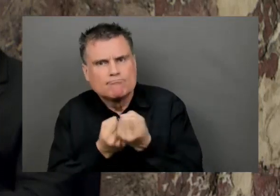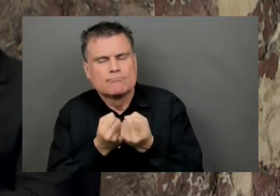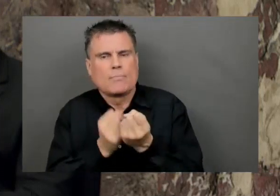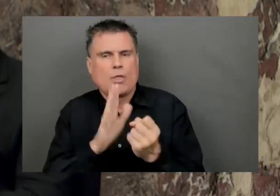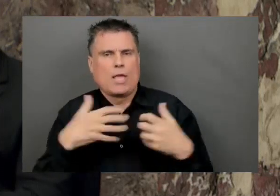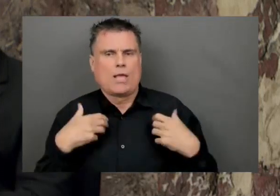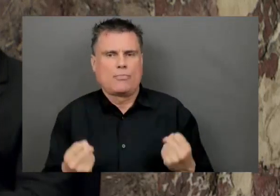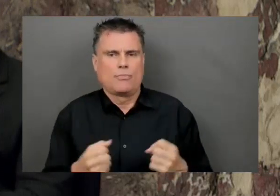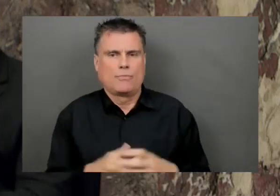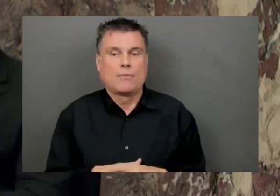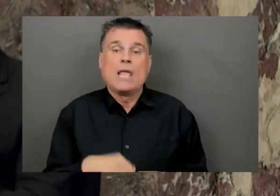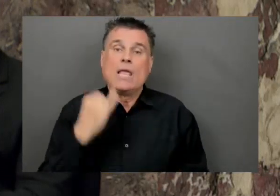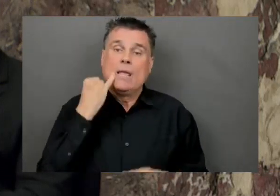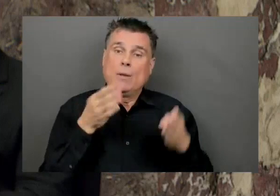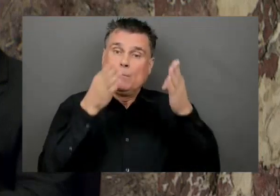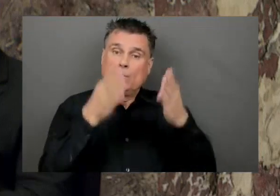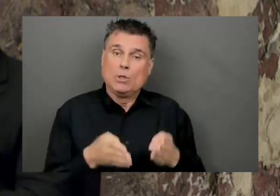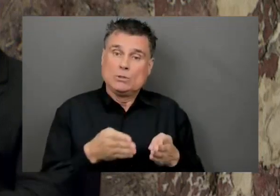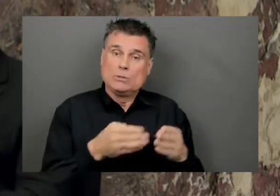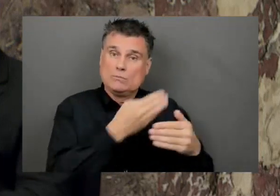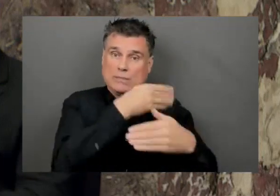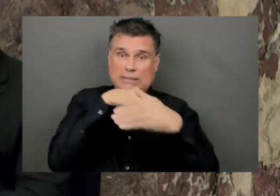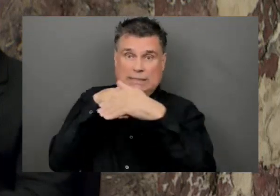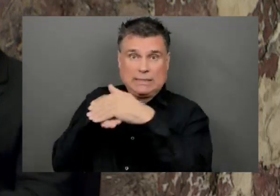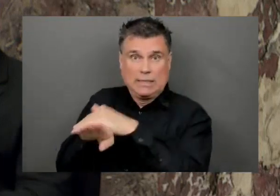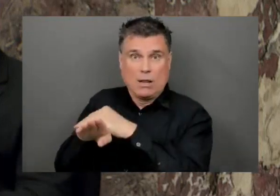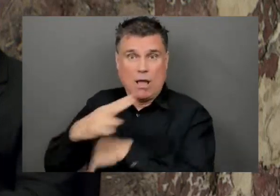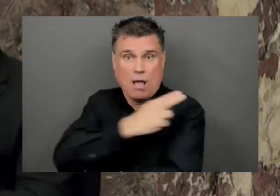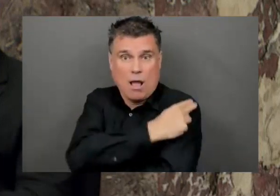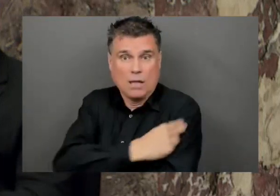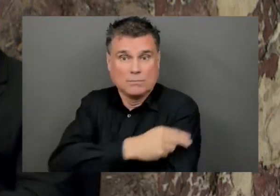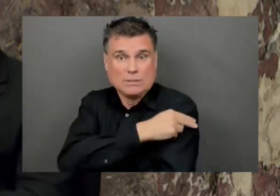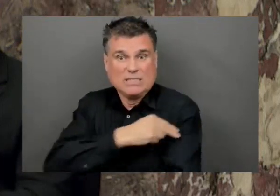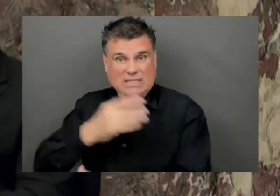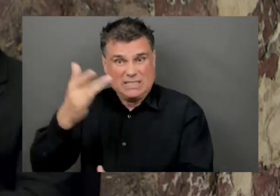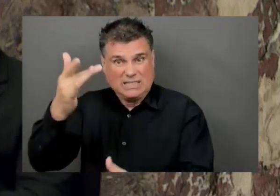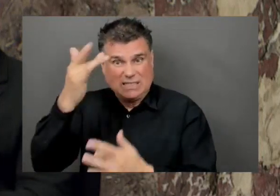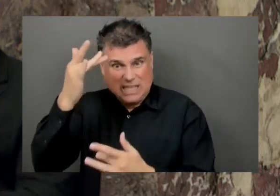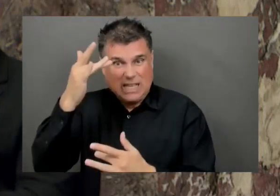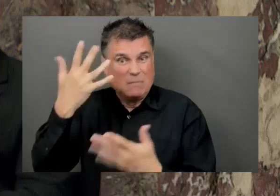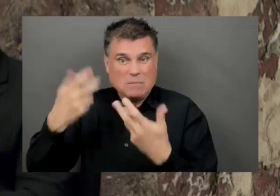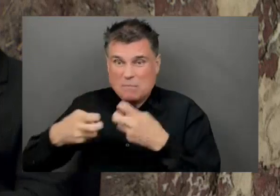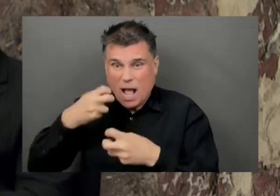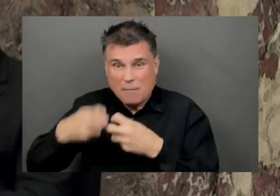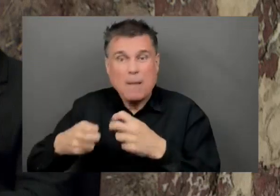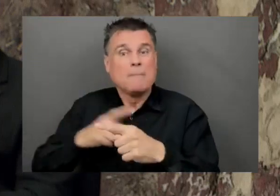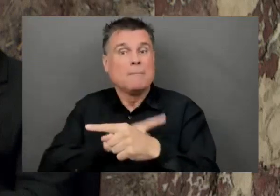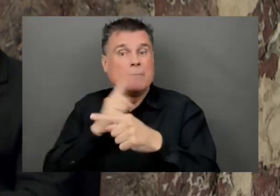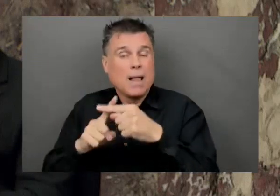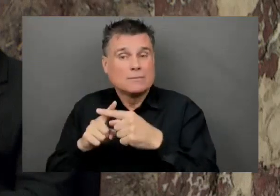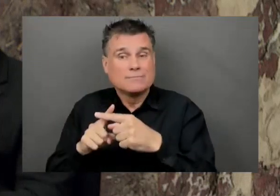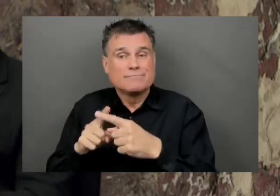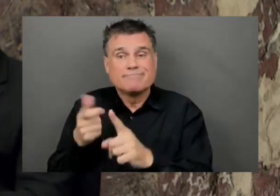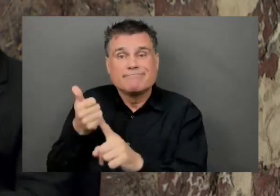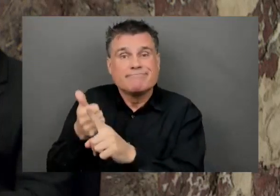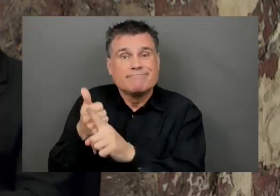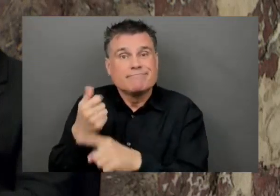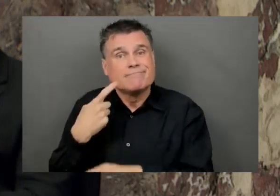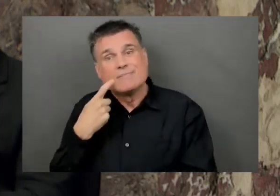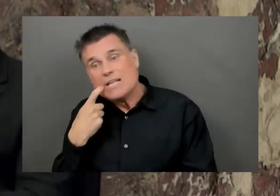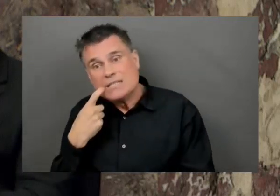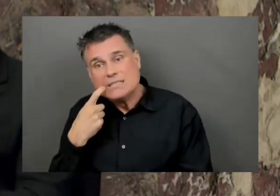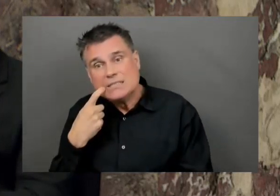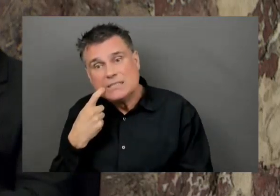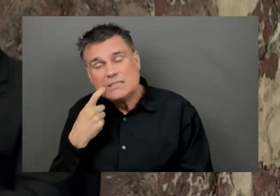drugs, Honourable Speaker, they absolutely deserve care as much as anyone. And the people who believe that